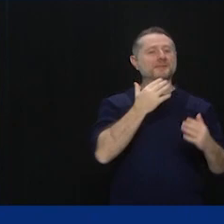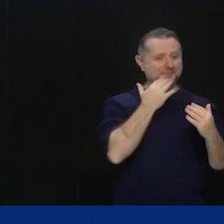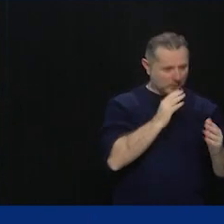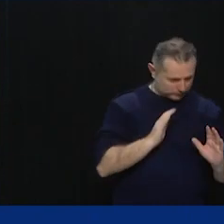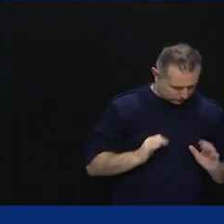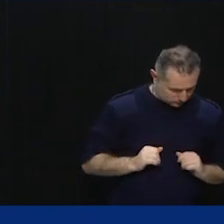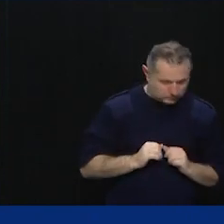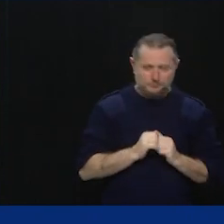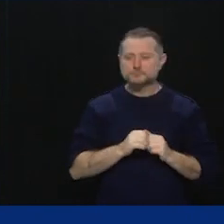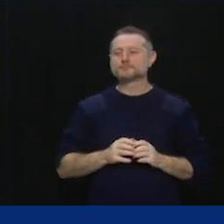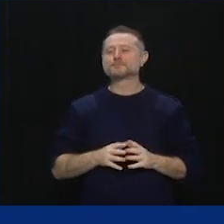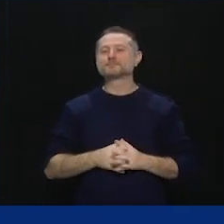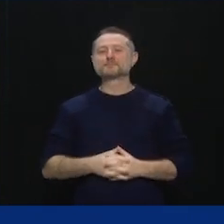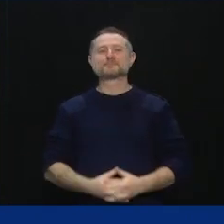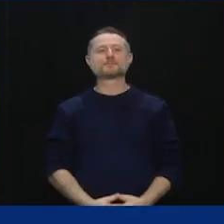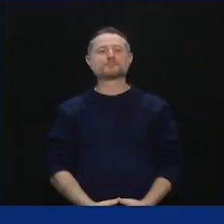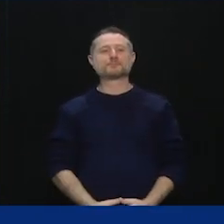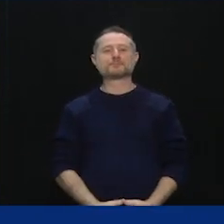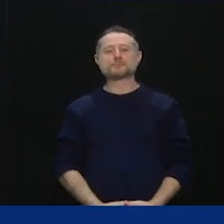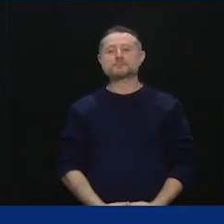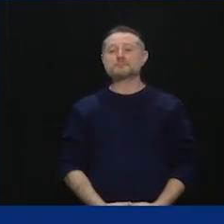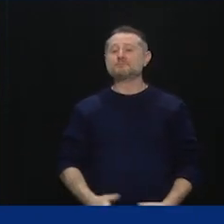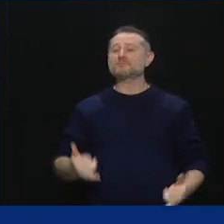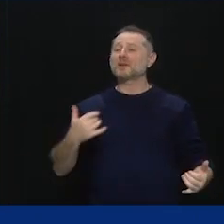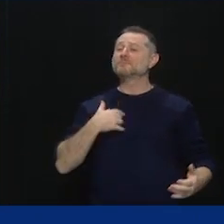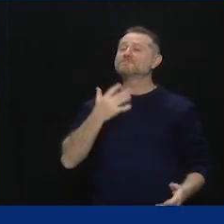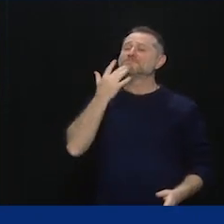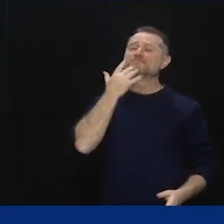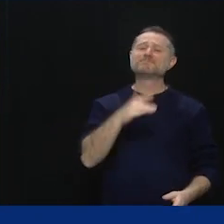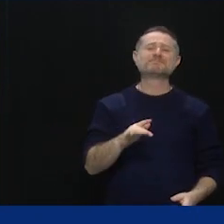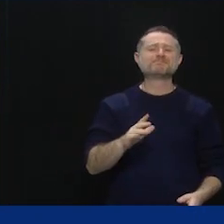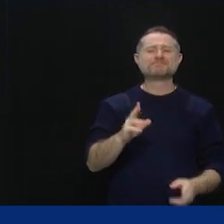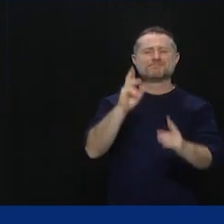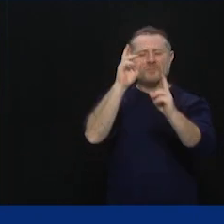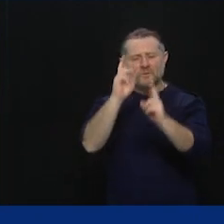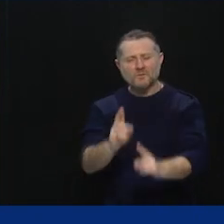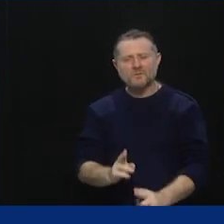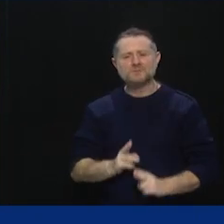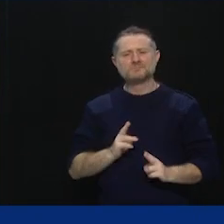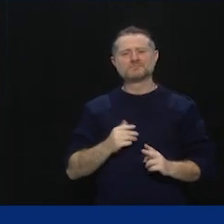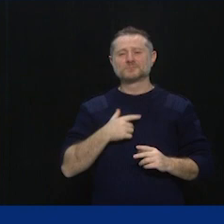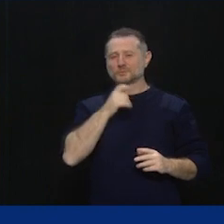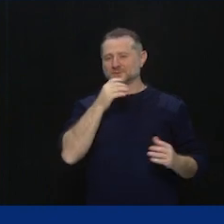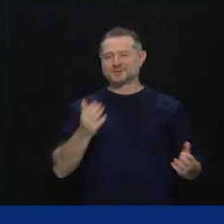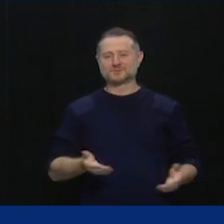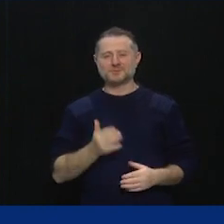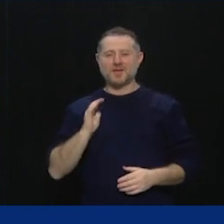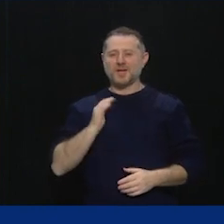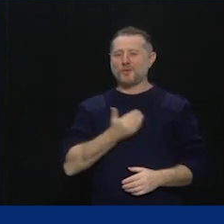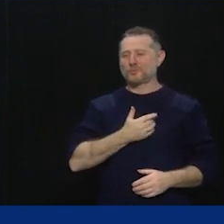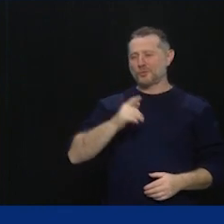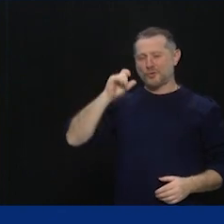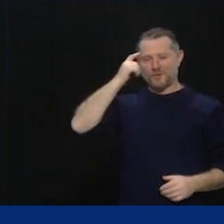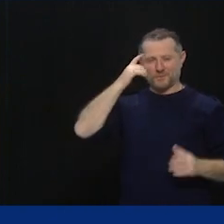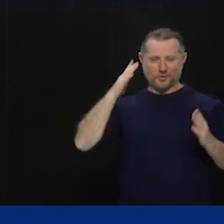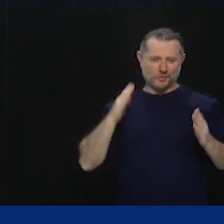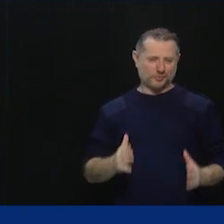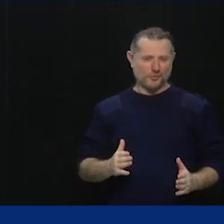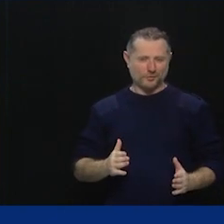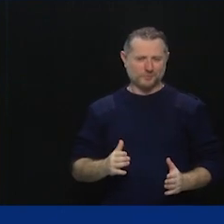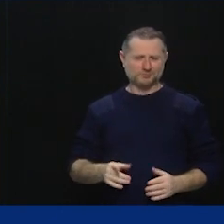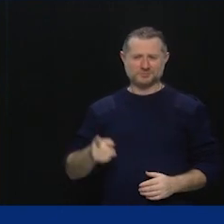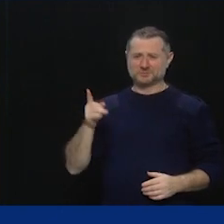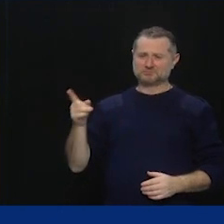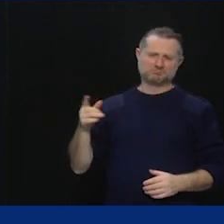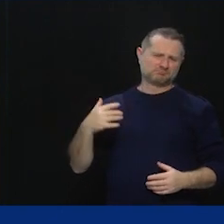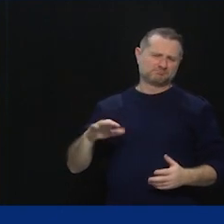now I get the distinct honor of introducing our governor, a woman whose accomplishments are too long for us to read or recite.